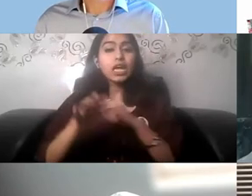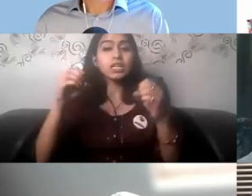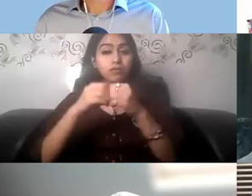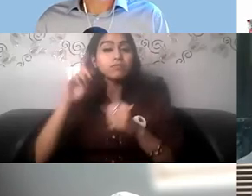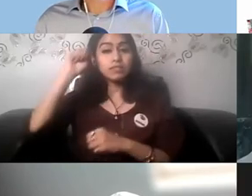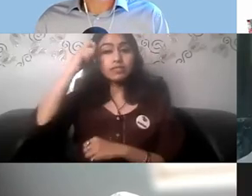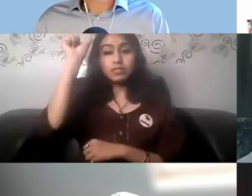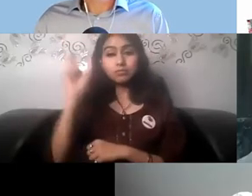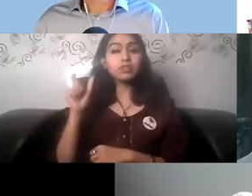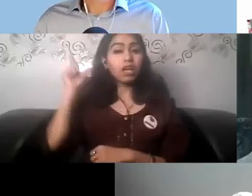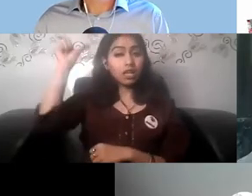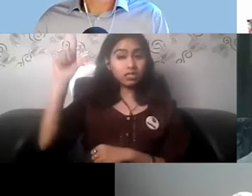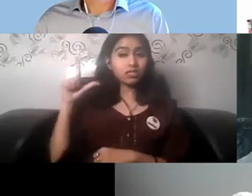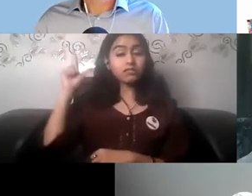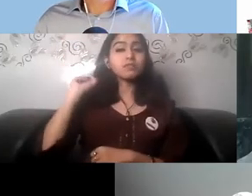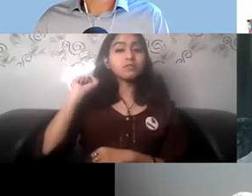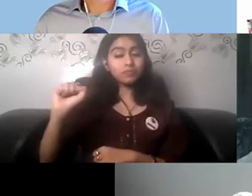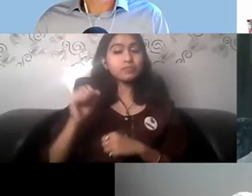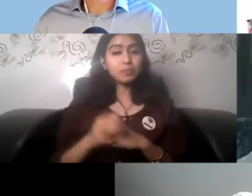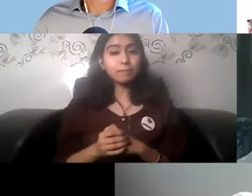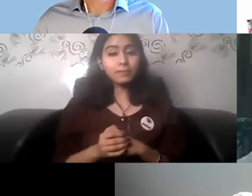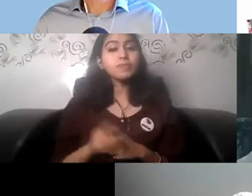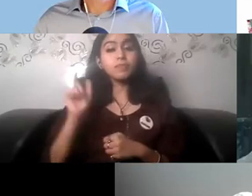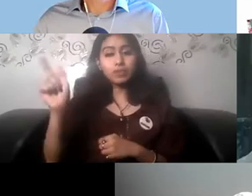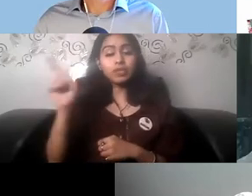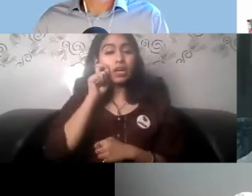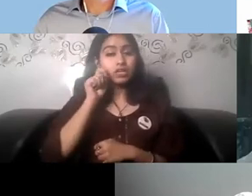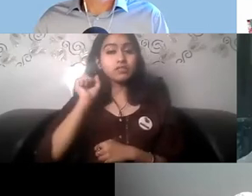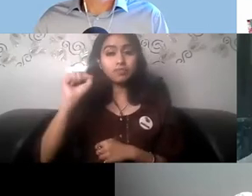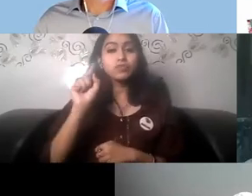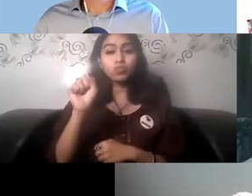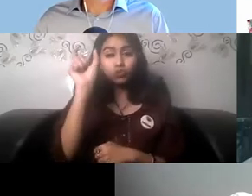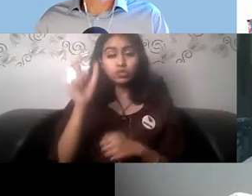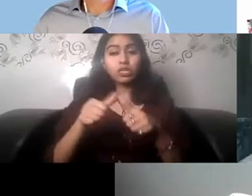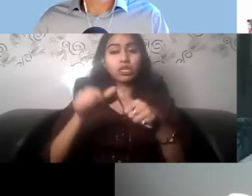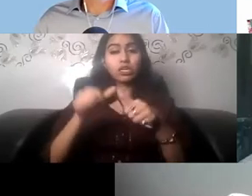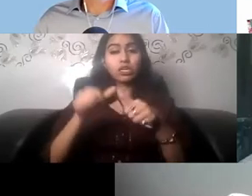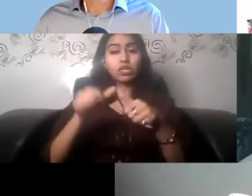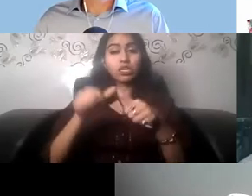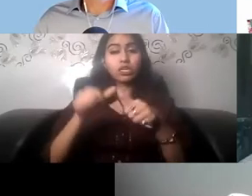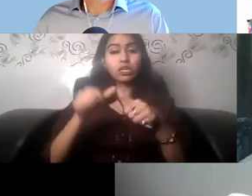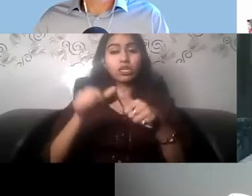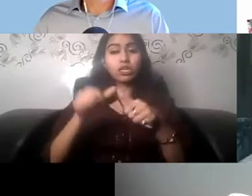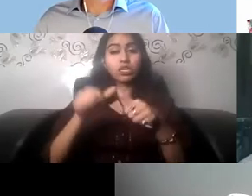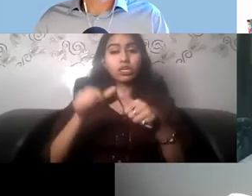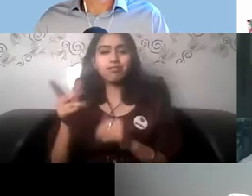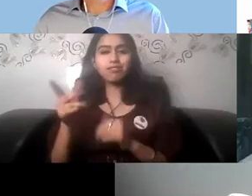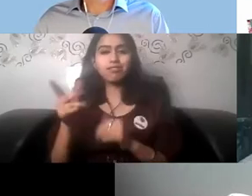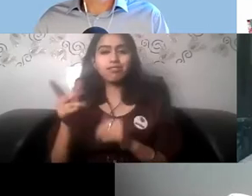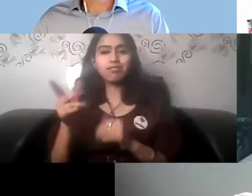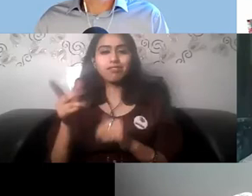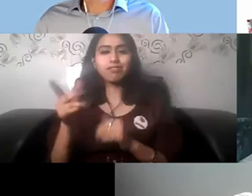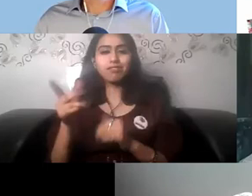in London, in Canary Wharf. And he's one of our alumni. Go ahead, Anirudh.